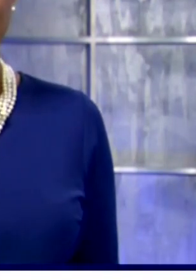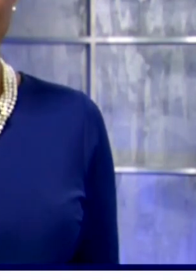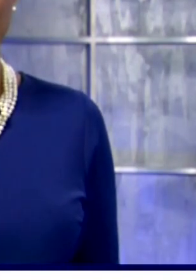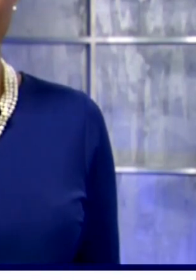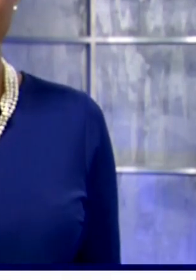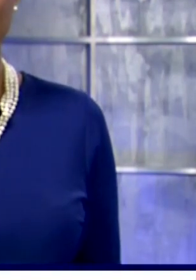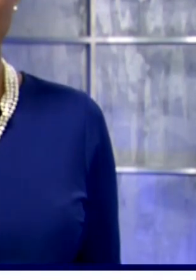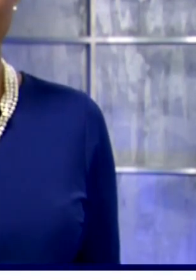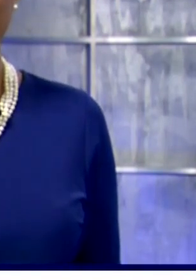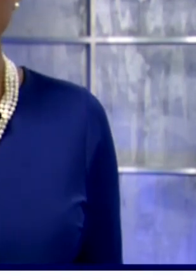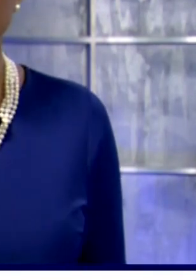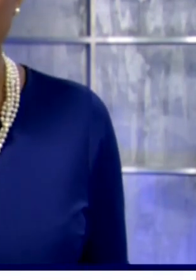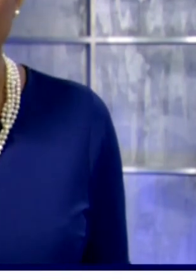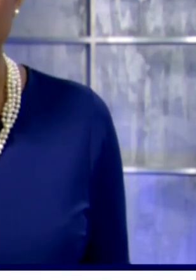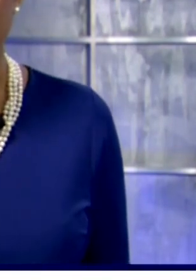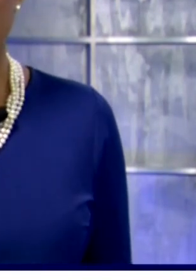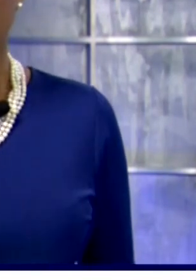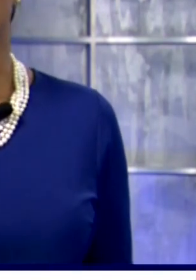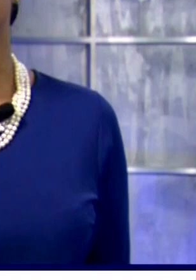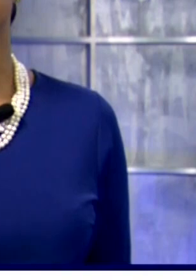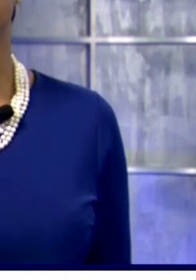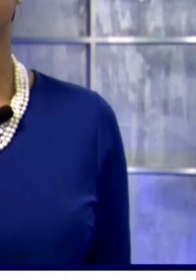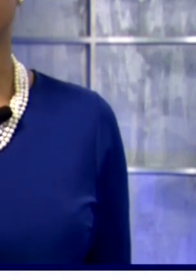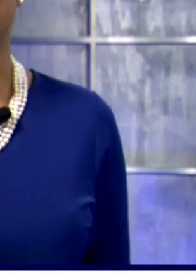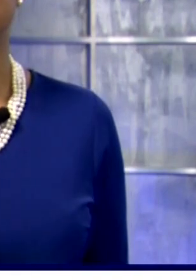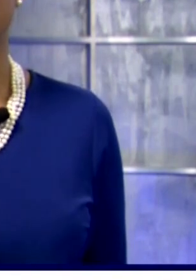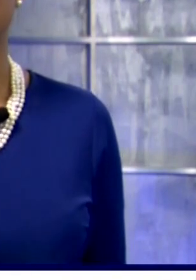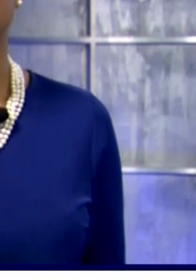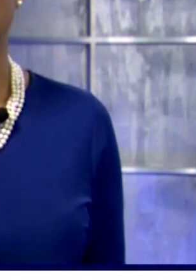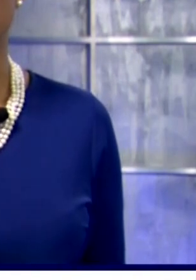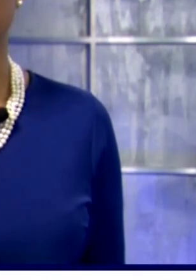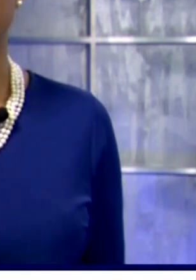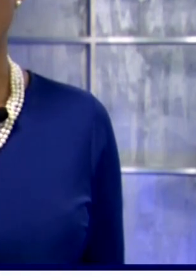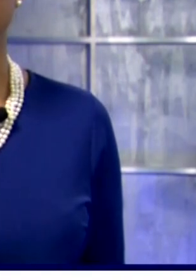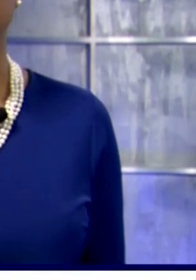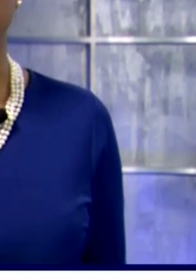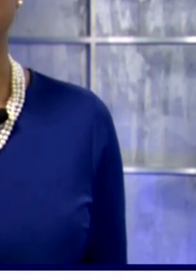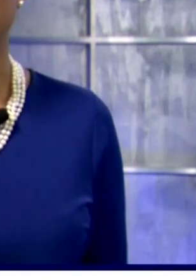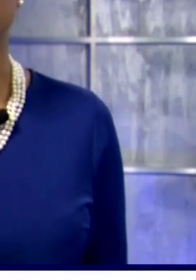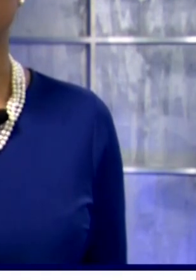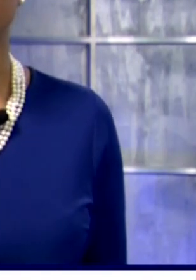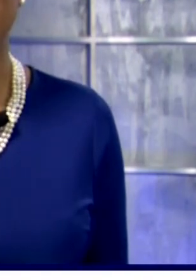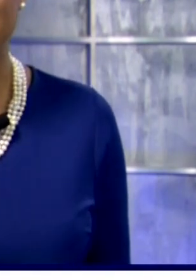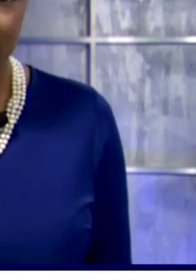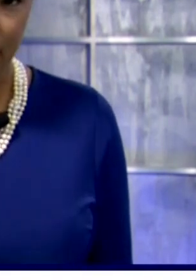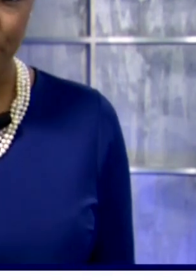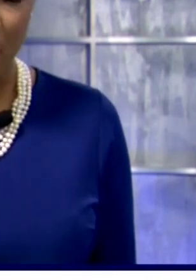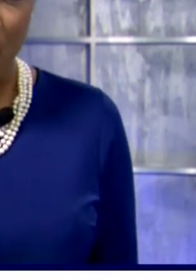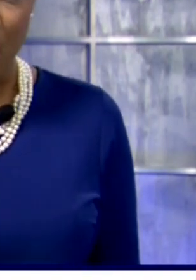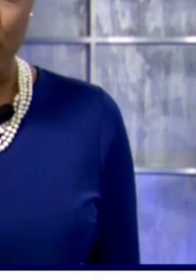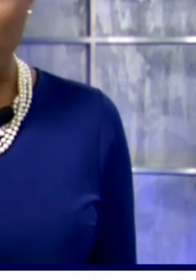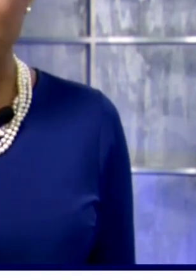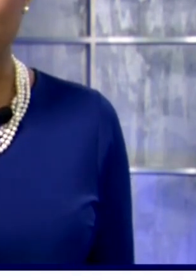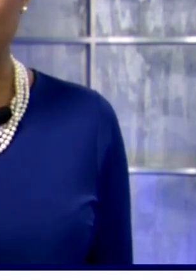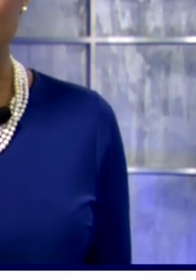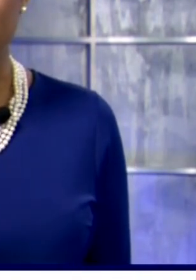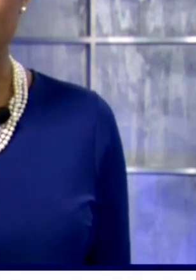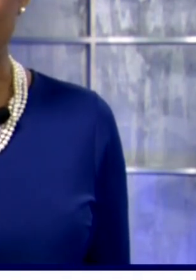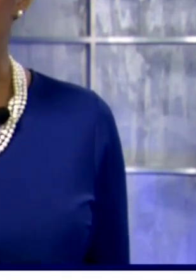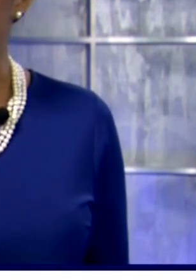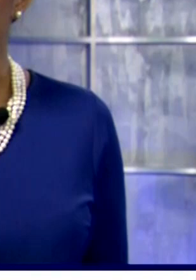A very good evening to you. I'm Lisa Lord, and in our news, more concerns raised about some of the alternatives to plastic. Primary